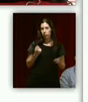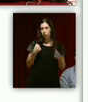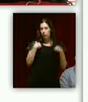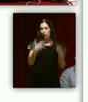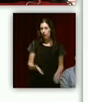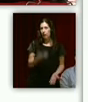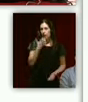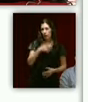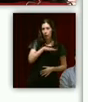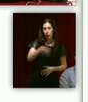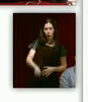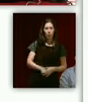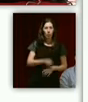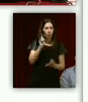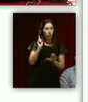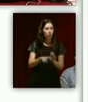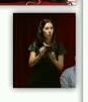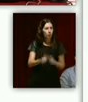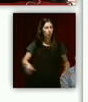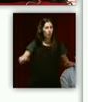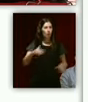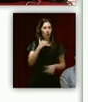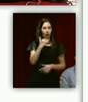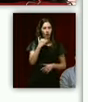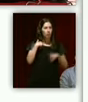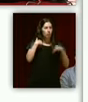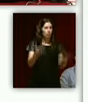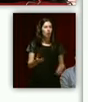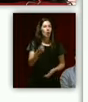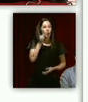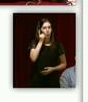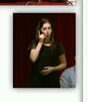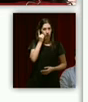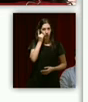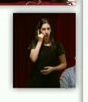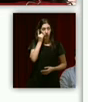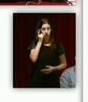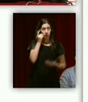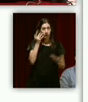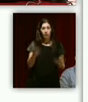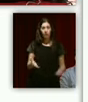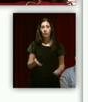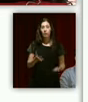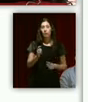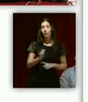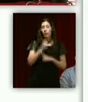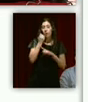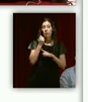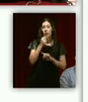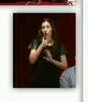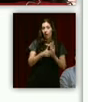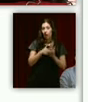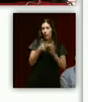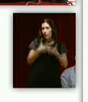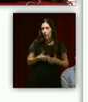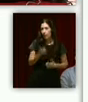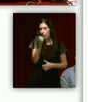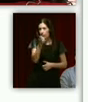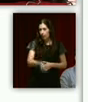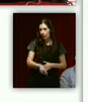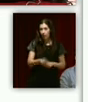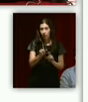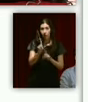a year ago was very cheap. If you were given mobile phones for free. So the